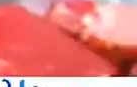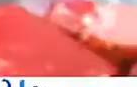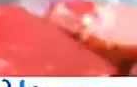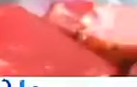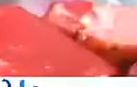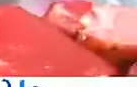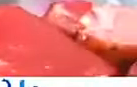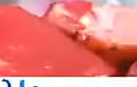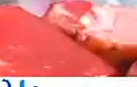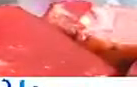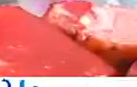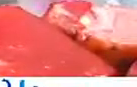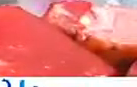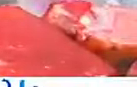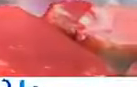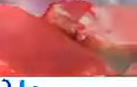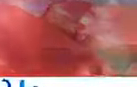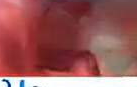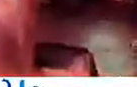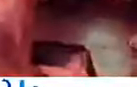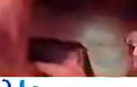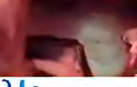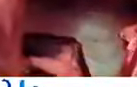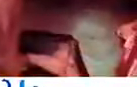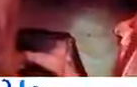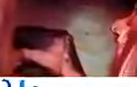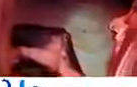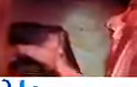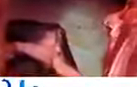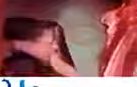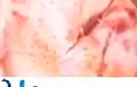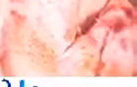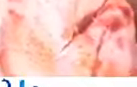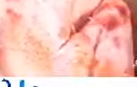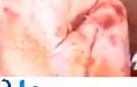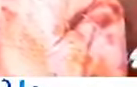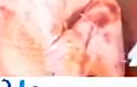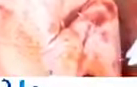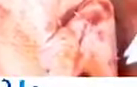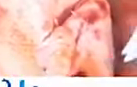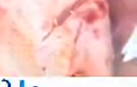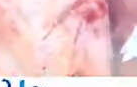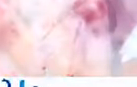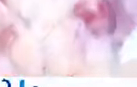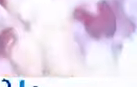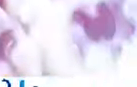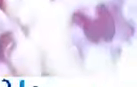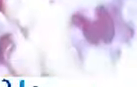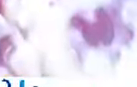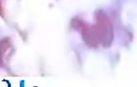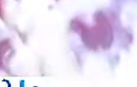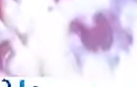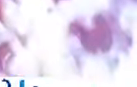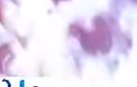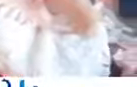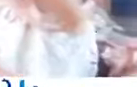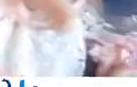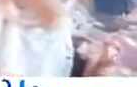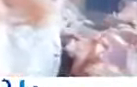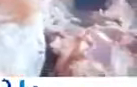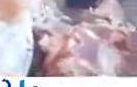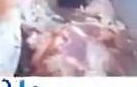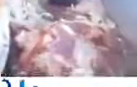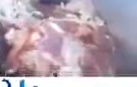ibi 9 a.m. to 8 p.m. Sunday ñu ibi len 9:30 a.m. to 4:30 p.m. Central Boutin sen dawal halal nagu